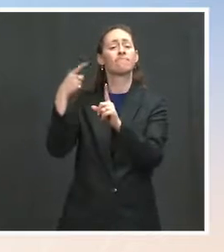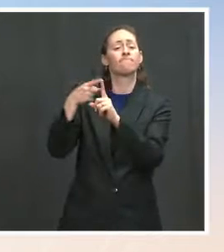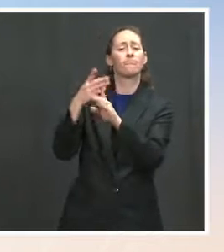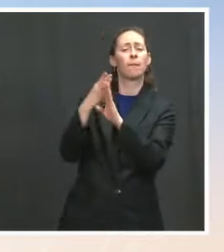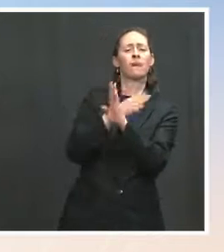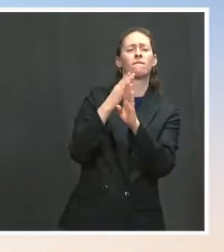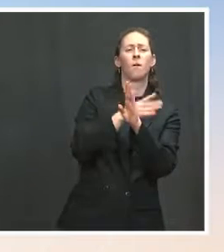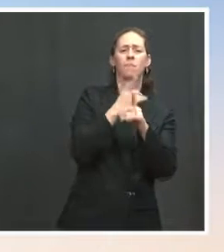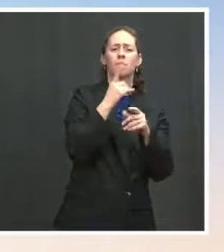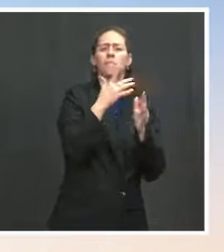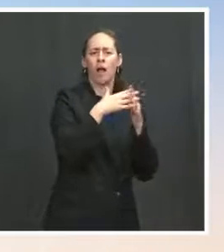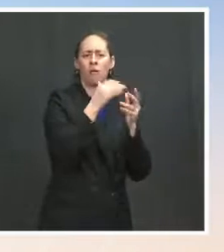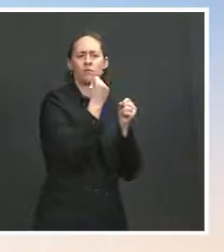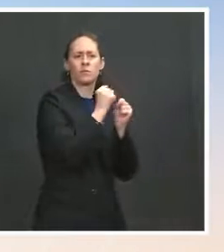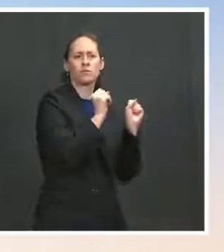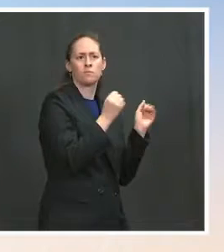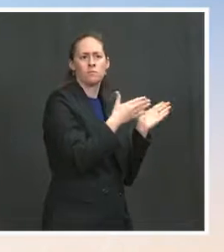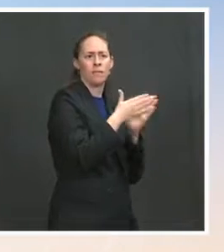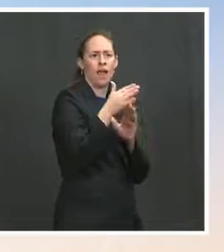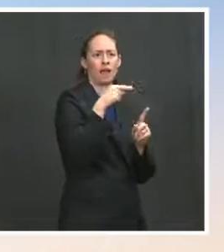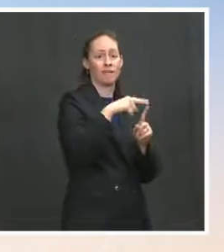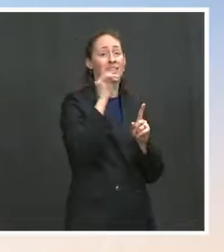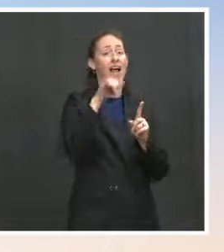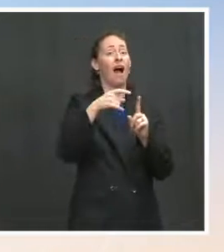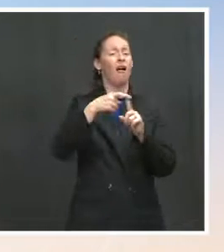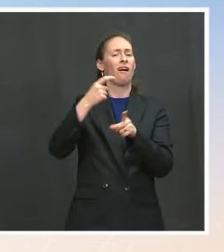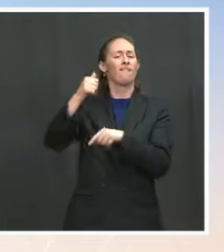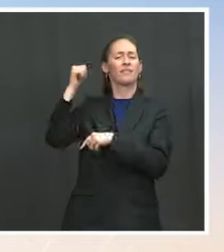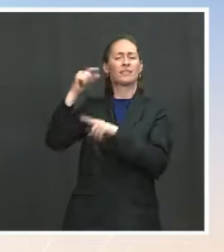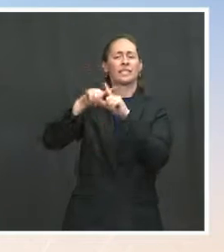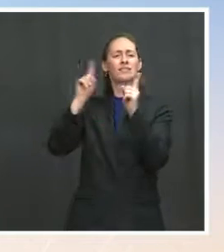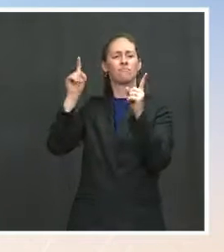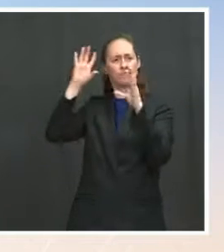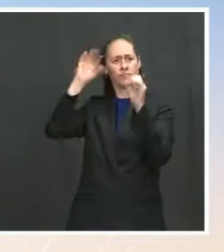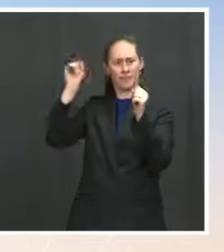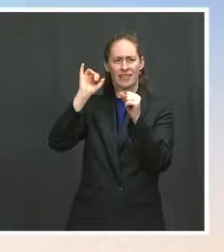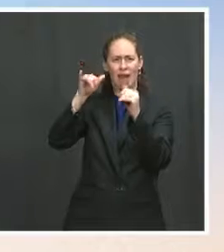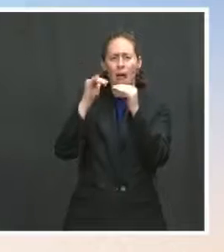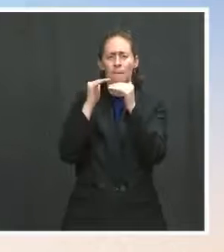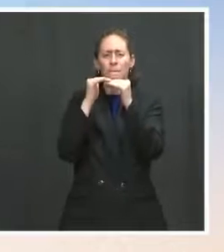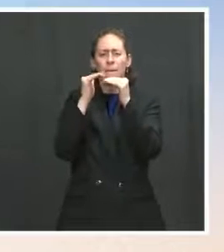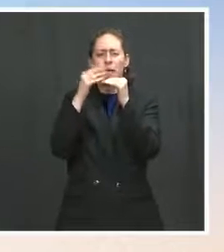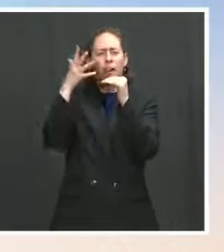prior administration. There is a tiny minimal amount left. So that's certainly not going to pay